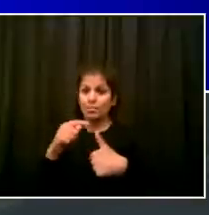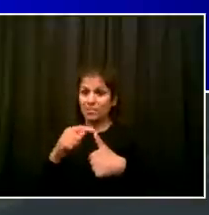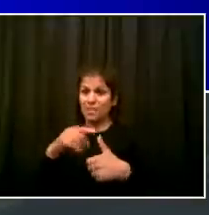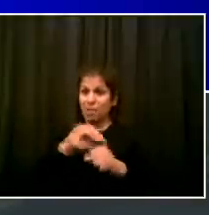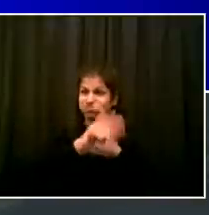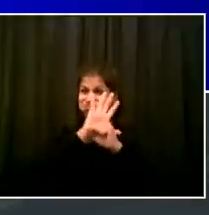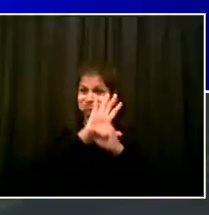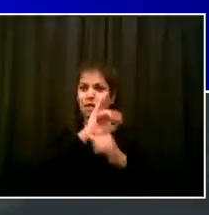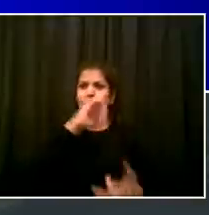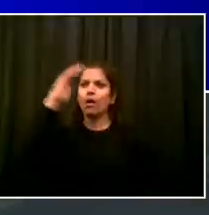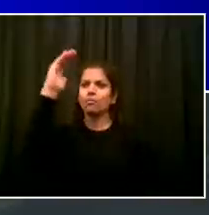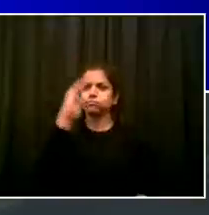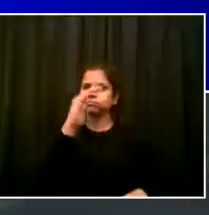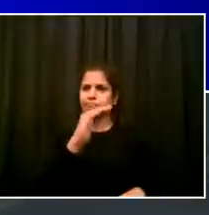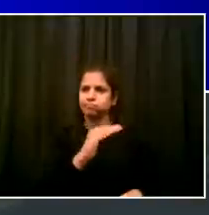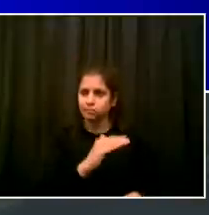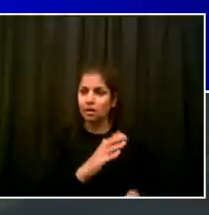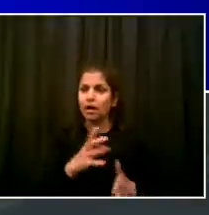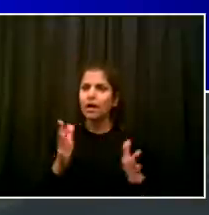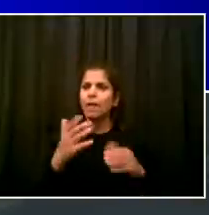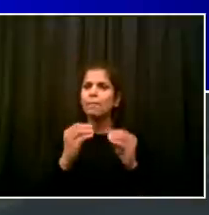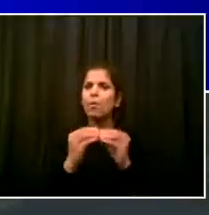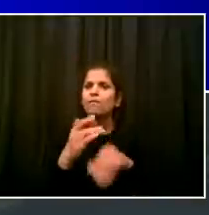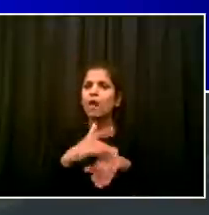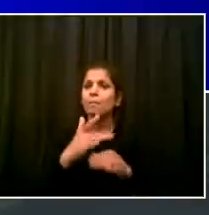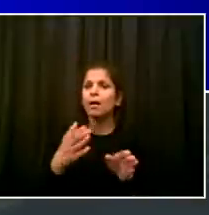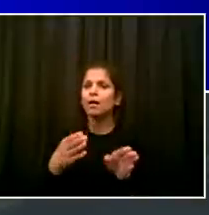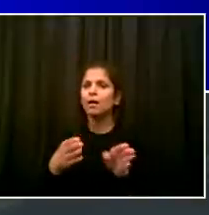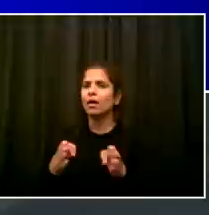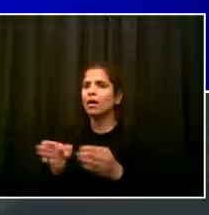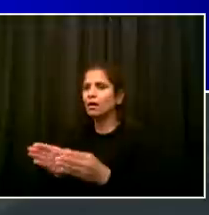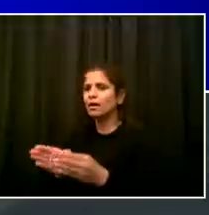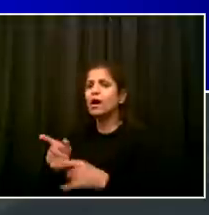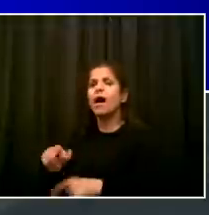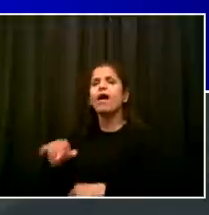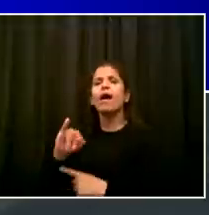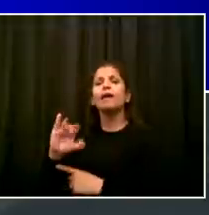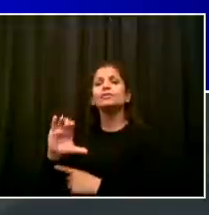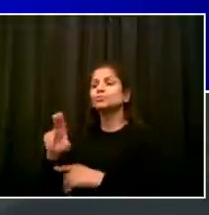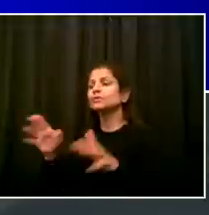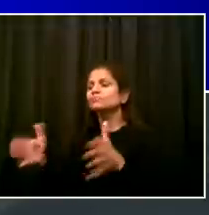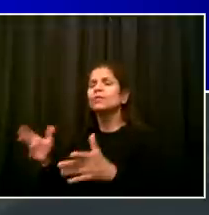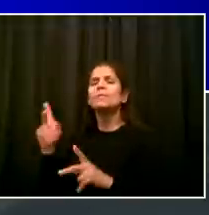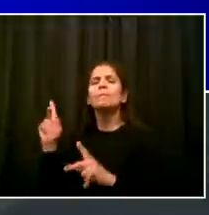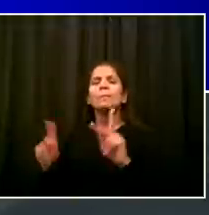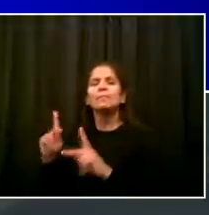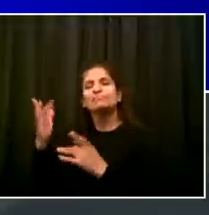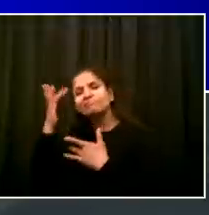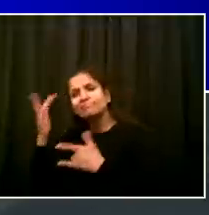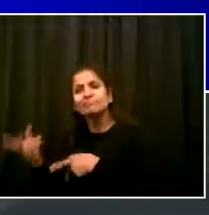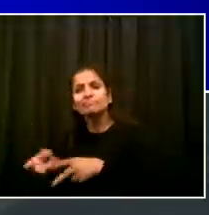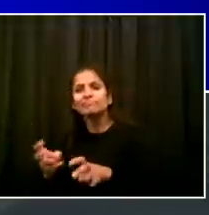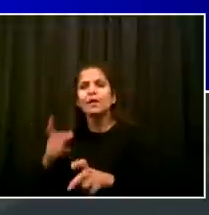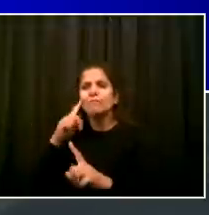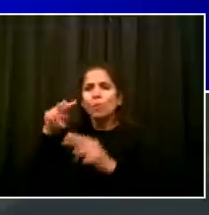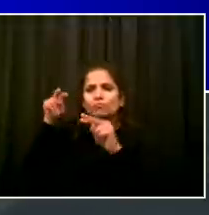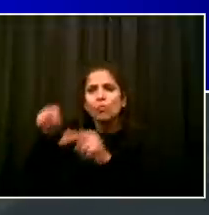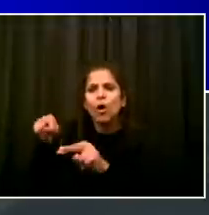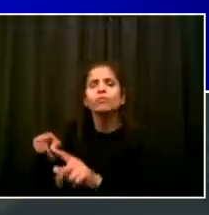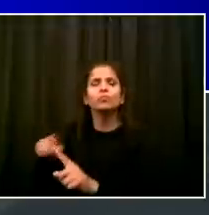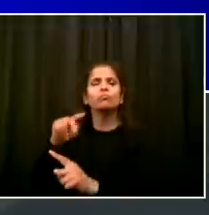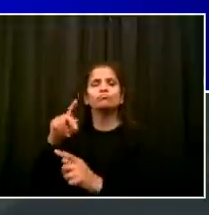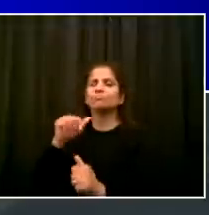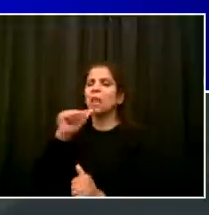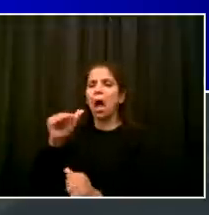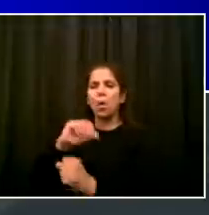375. And that's, again, a hard indicator to reach in the sense it's about each individual patient fighting for their life and the